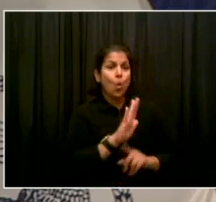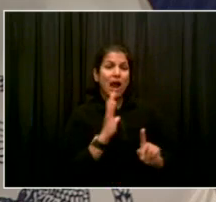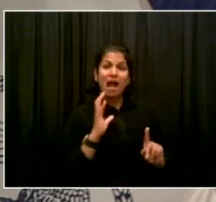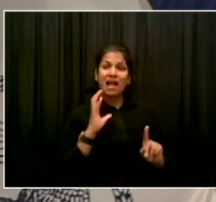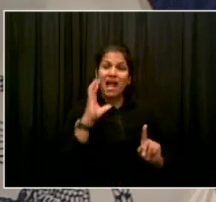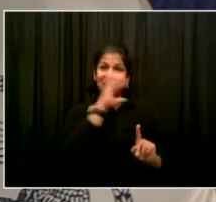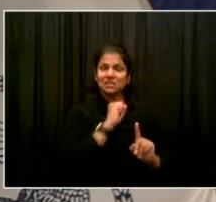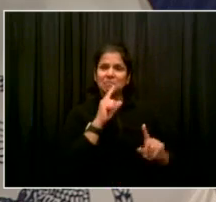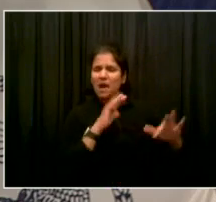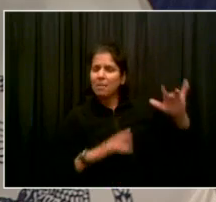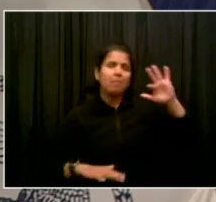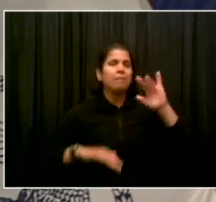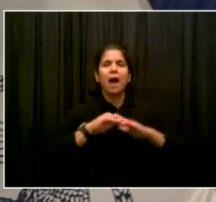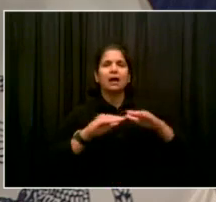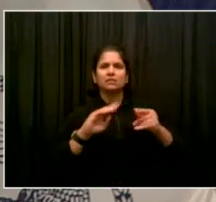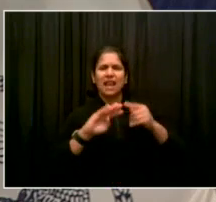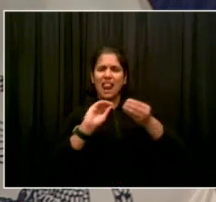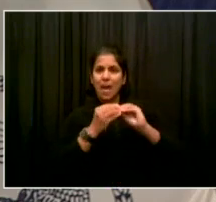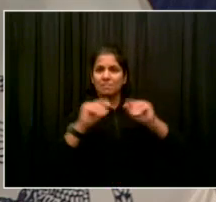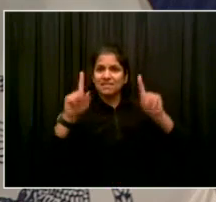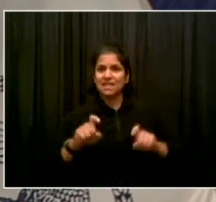Daily maximum total, what are you seeing?